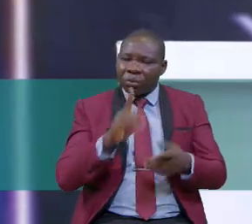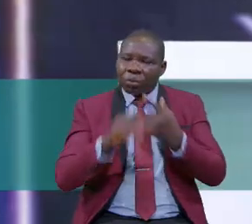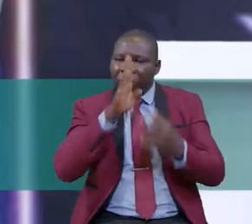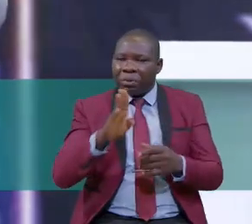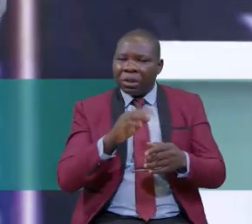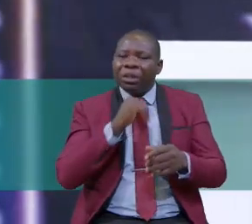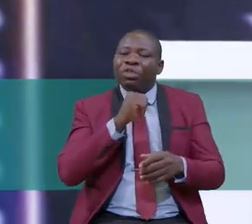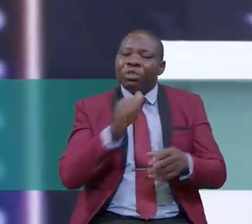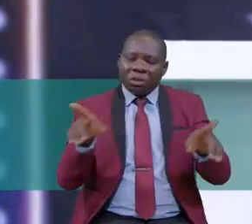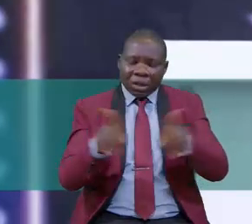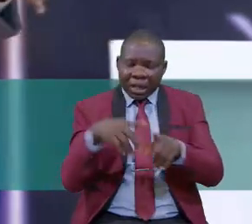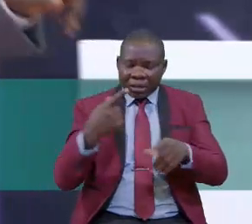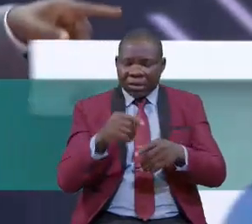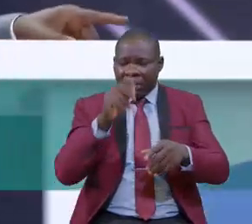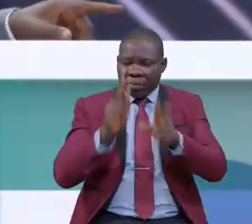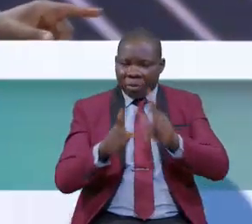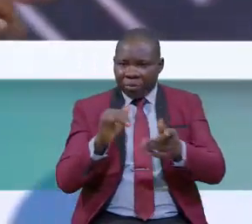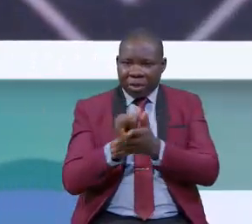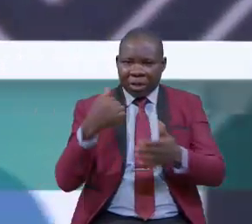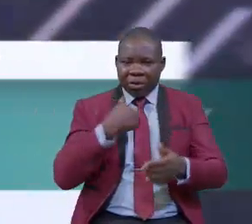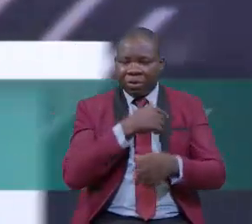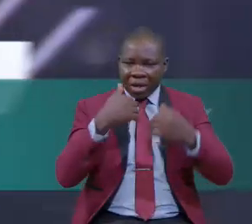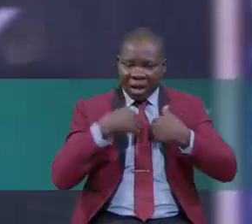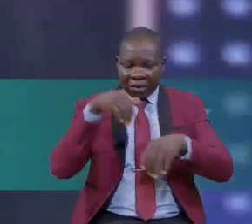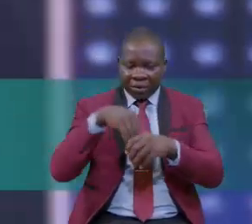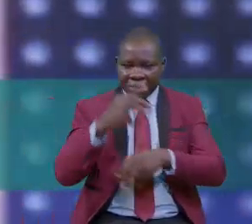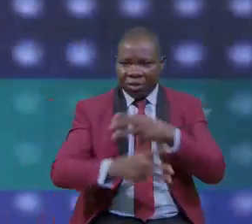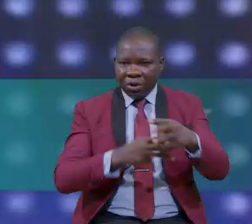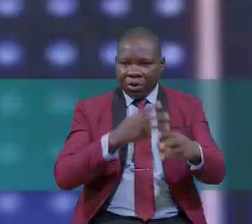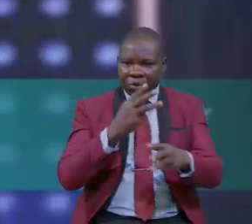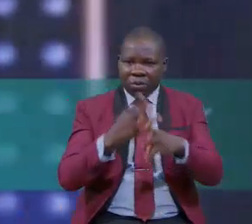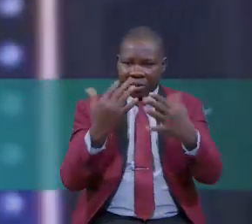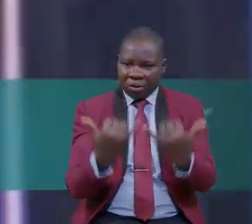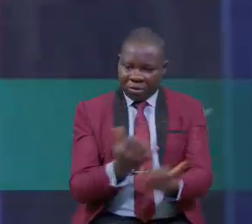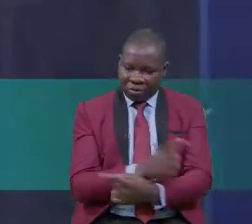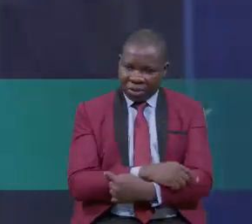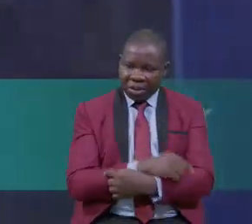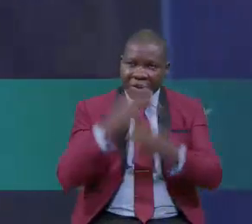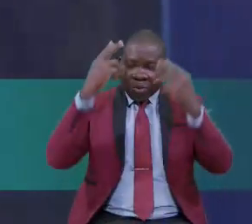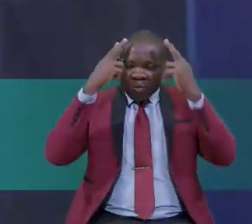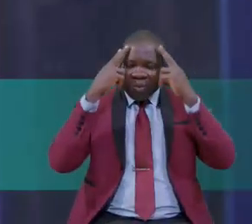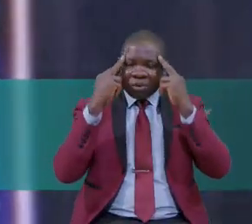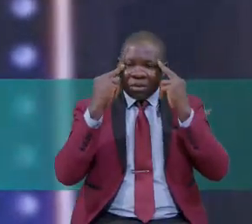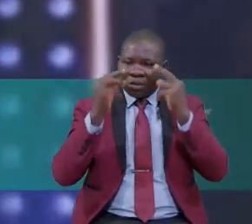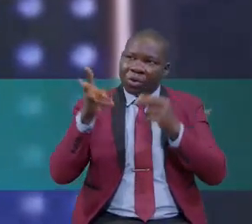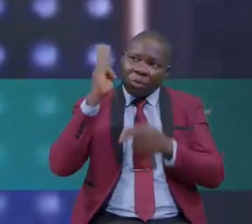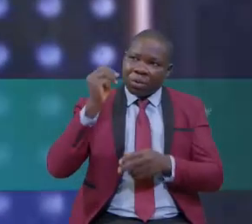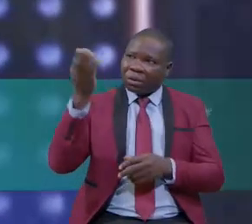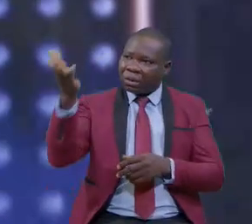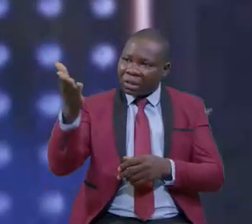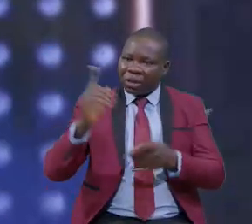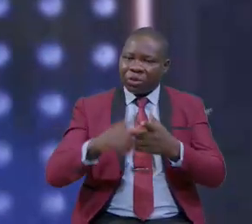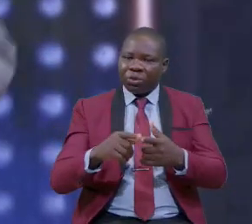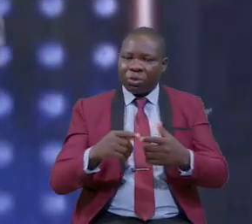God. Moses, the prophet, to confront Pharaoh, that was a prophet. And then we have